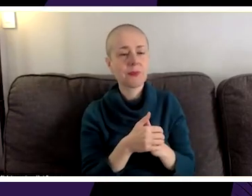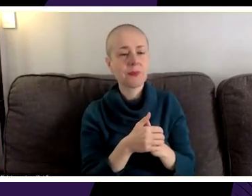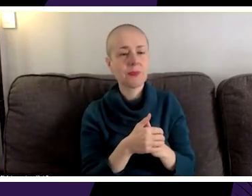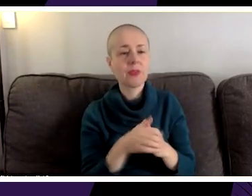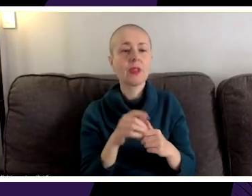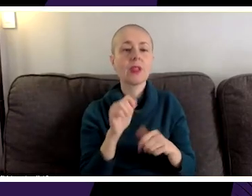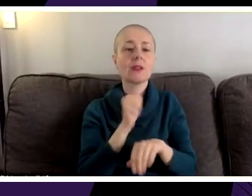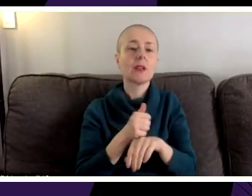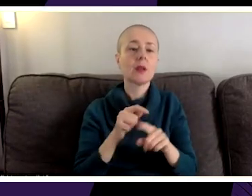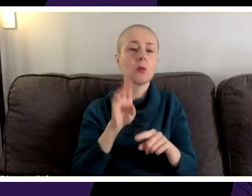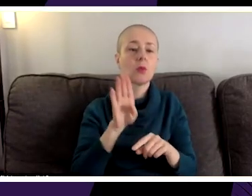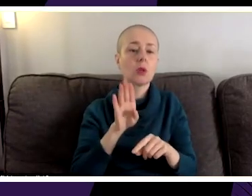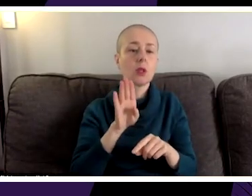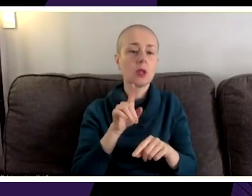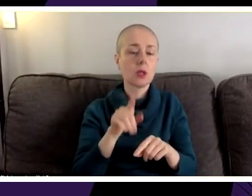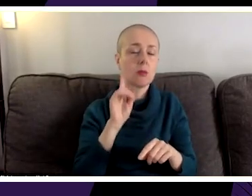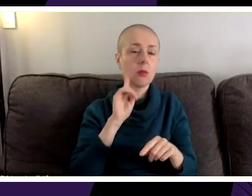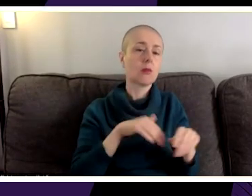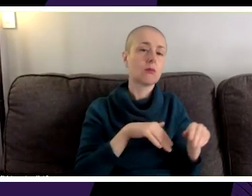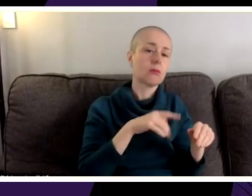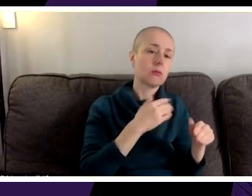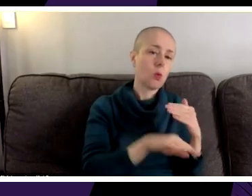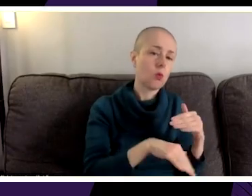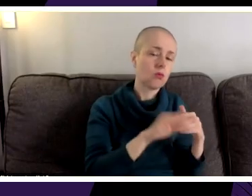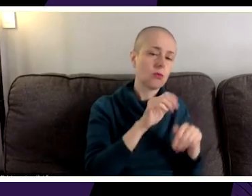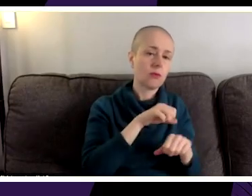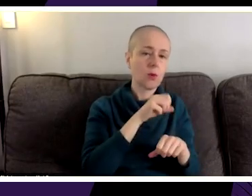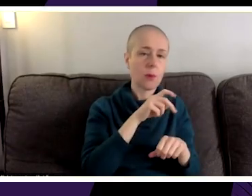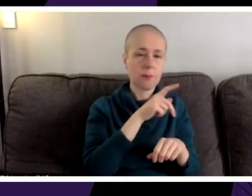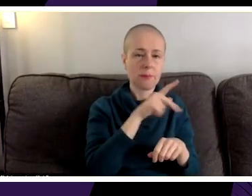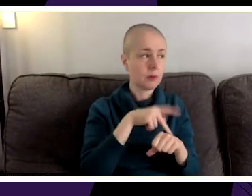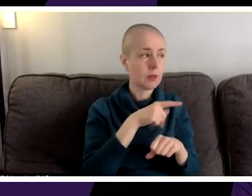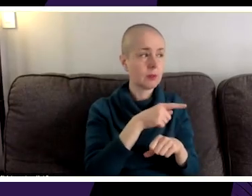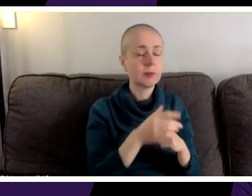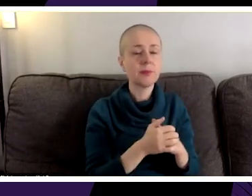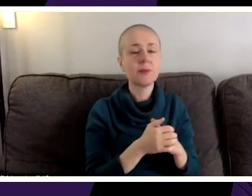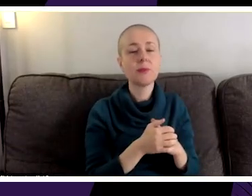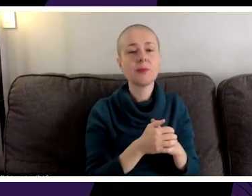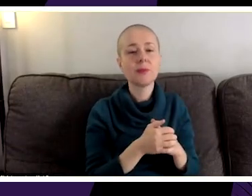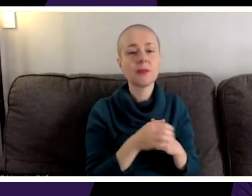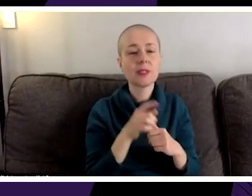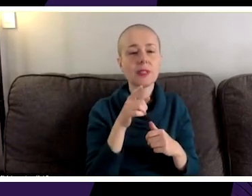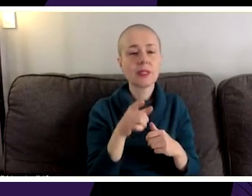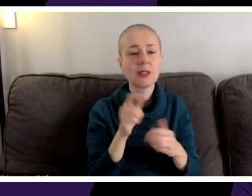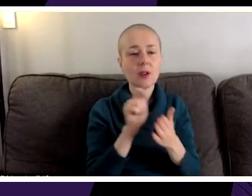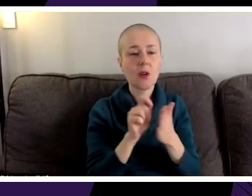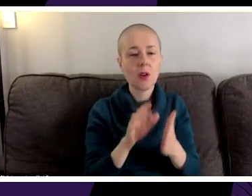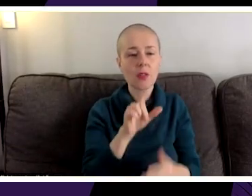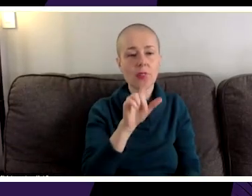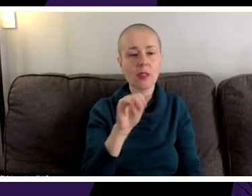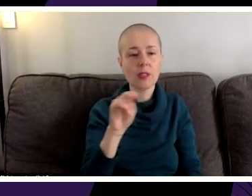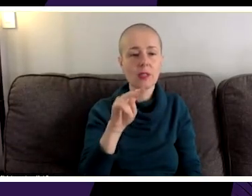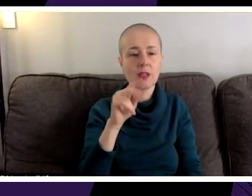Brooklyn, originally from the Philippines. High author are Leonardo,